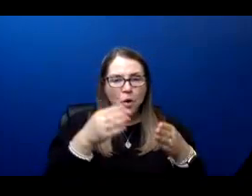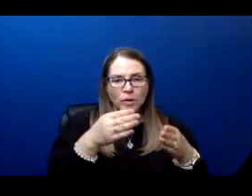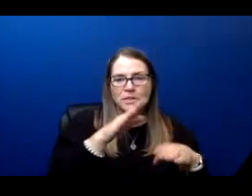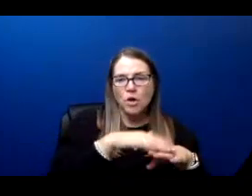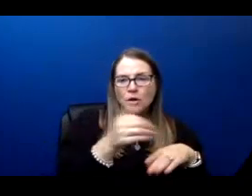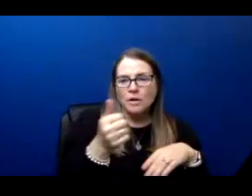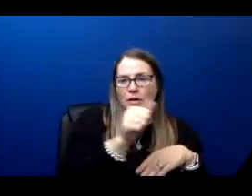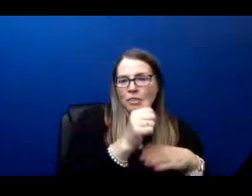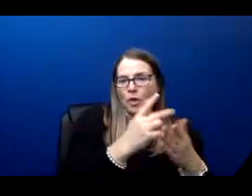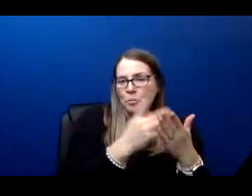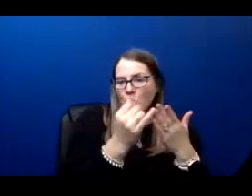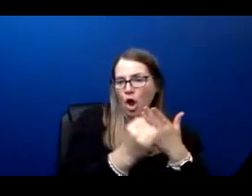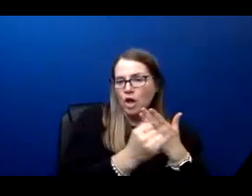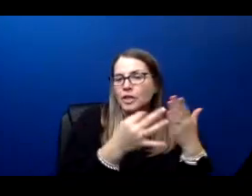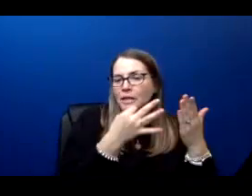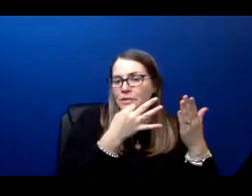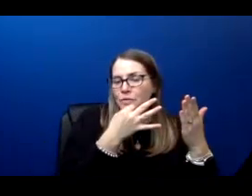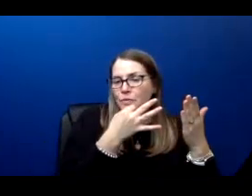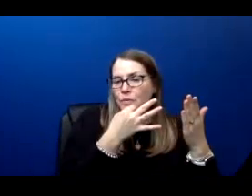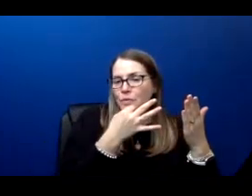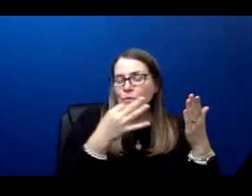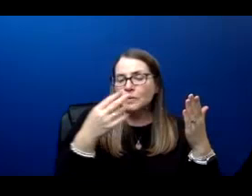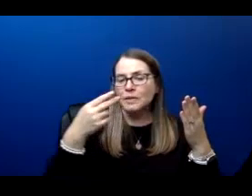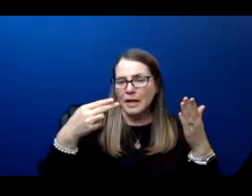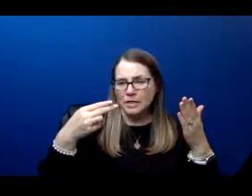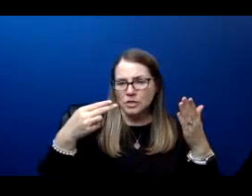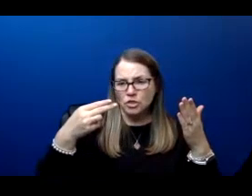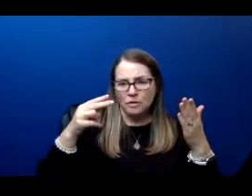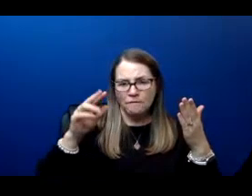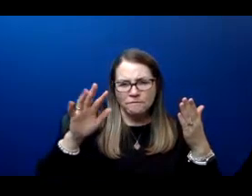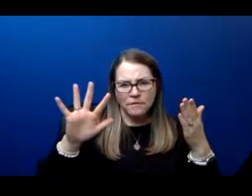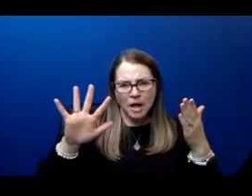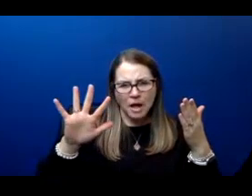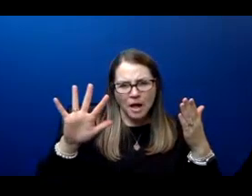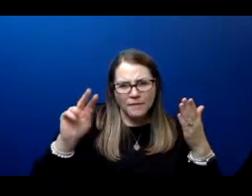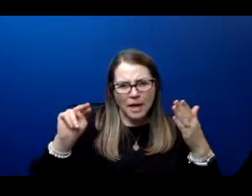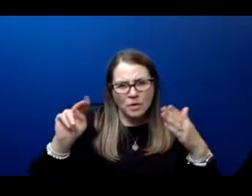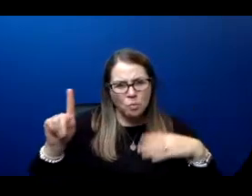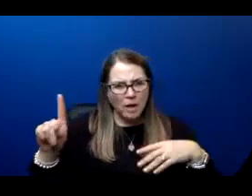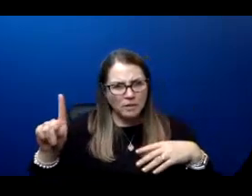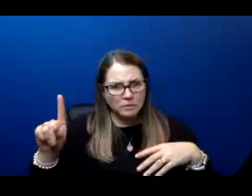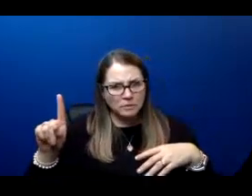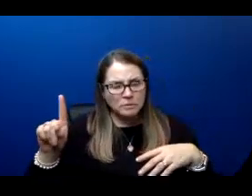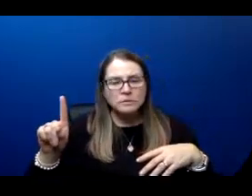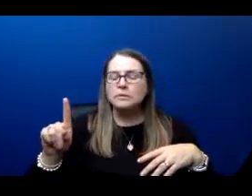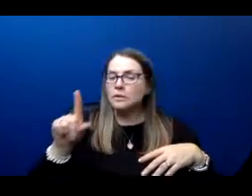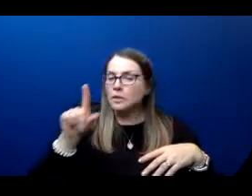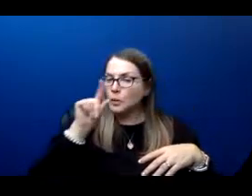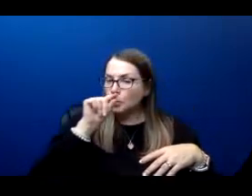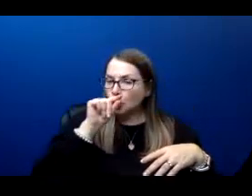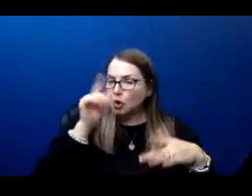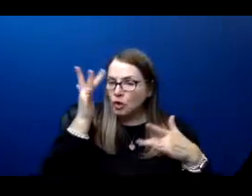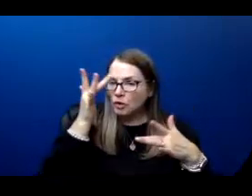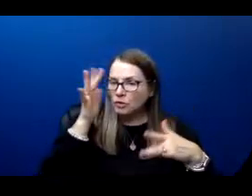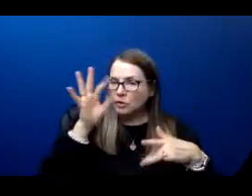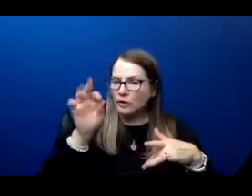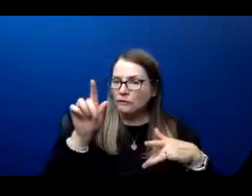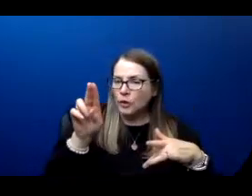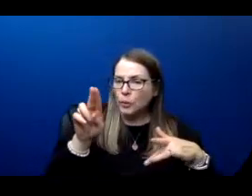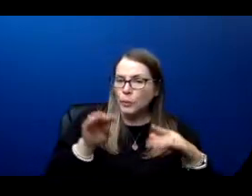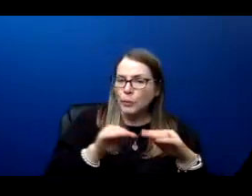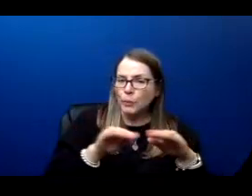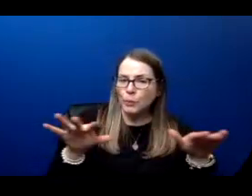project on H5N1, the bird flu, which is also very timely. So a lot of the work and recommendations